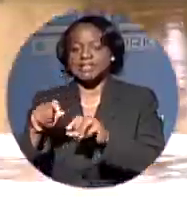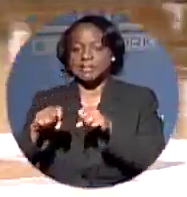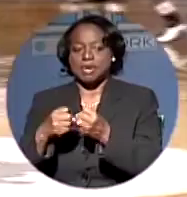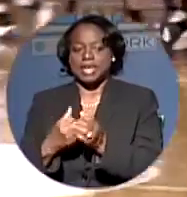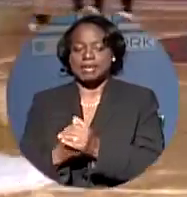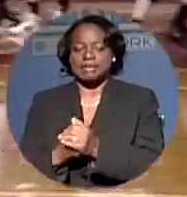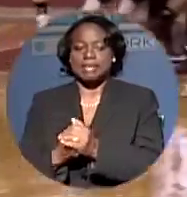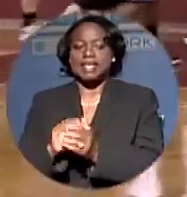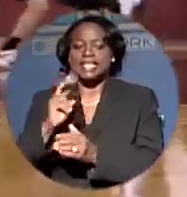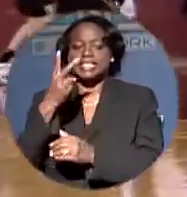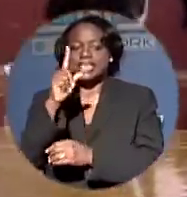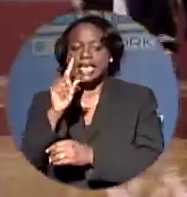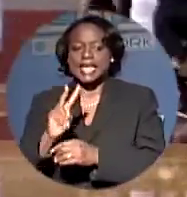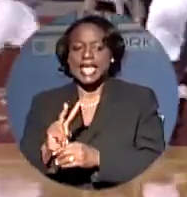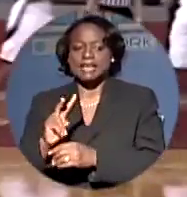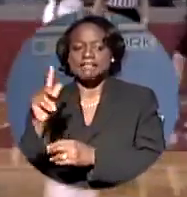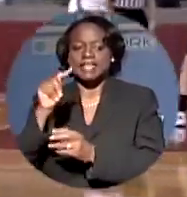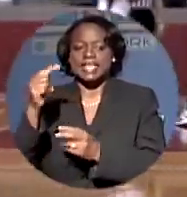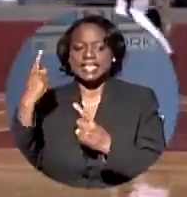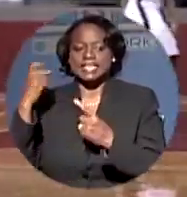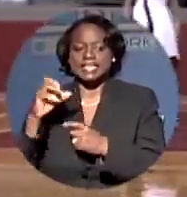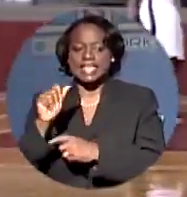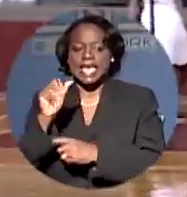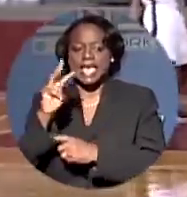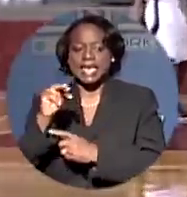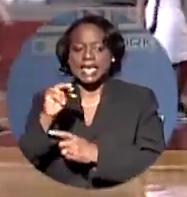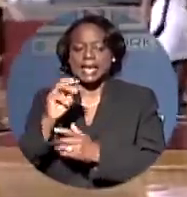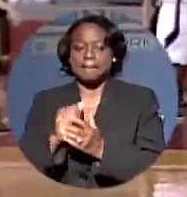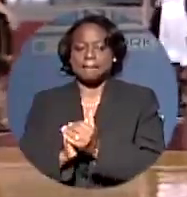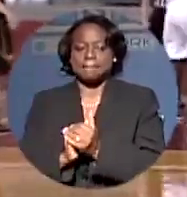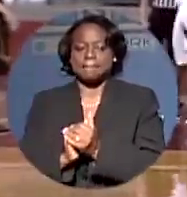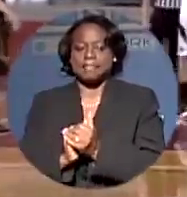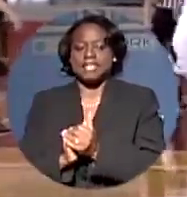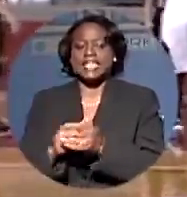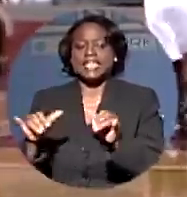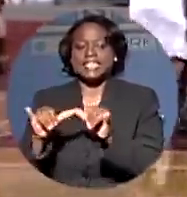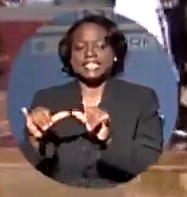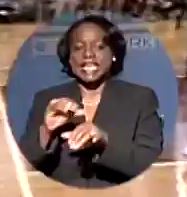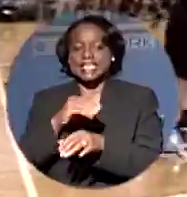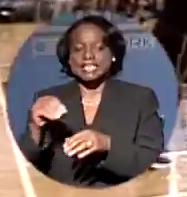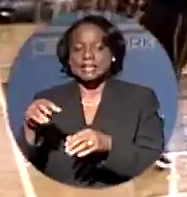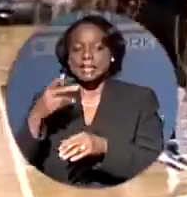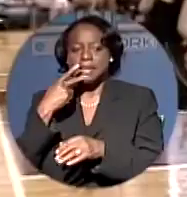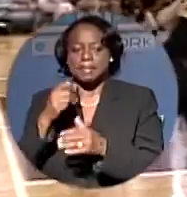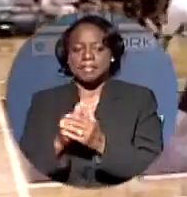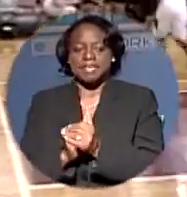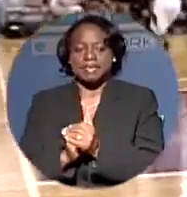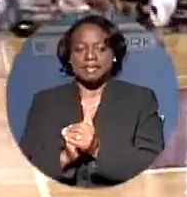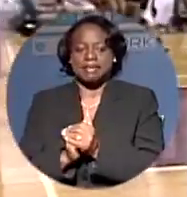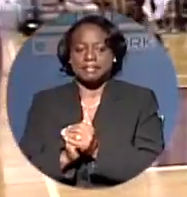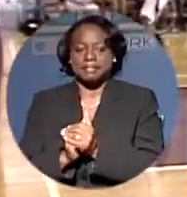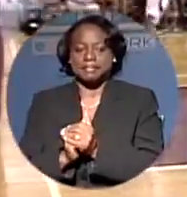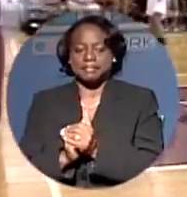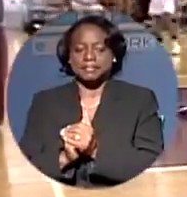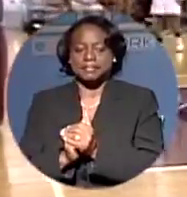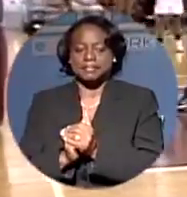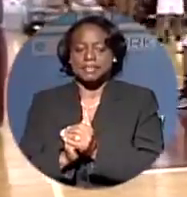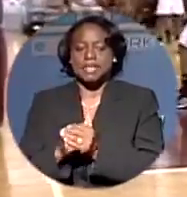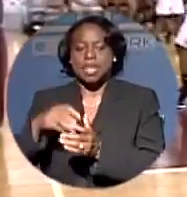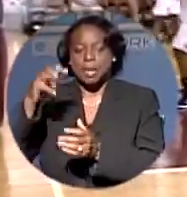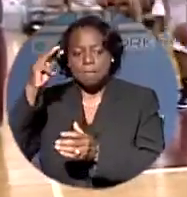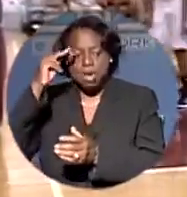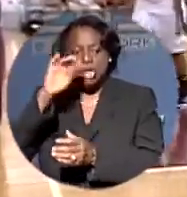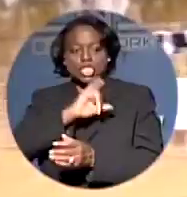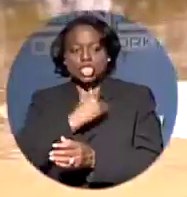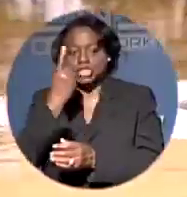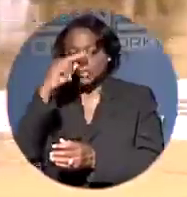half, Texas A&M turning up the heat on the Hawkeyes. Too much size in the paint. Iowa then went to perimeter game. Morgan Johnson